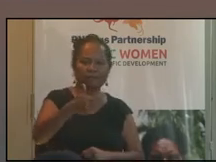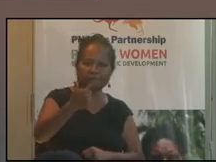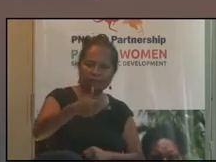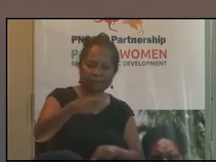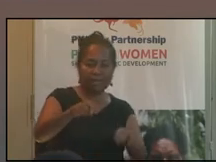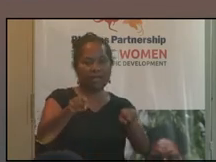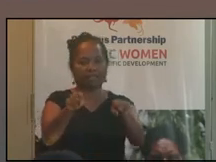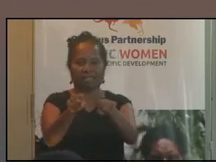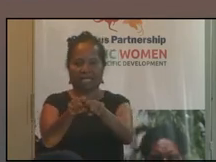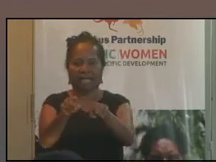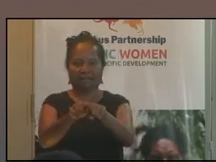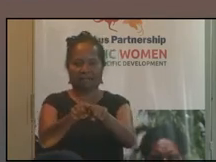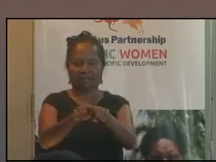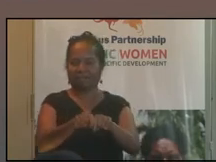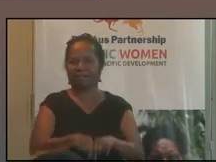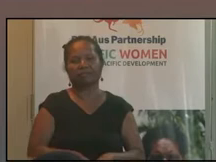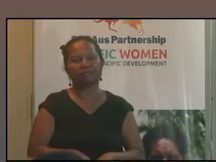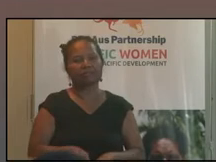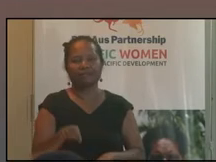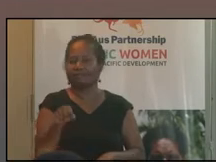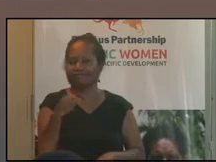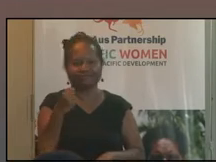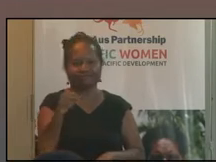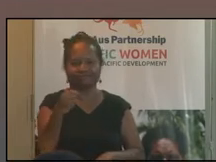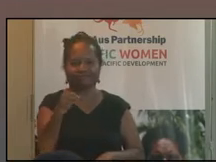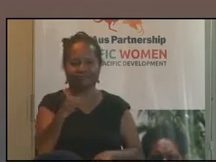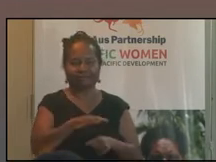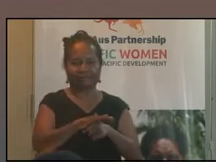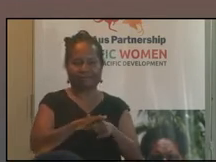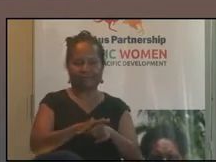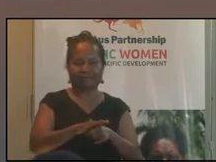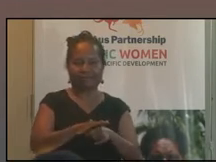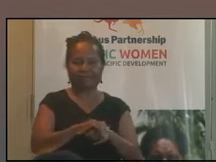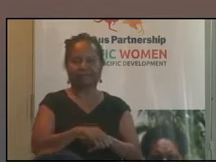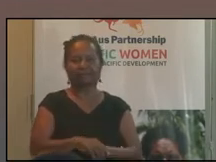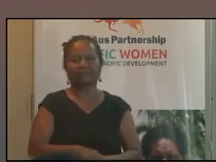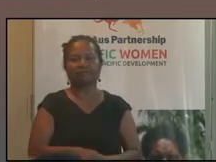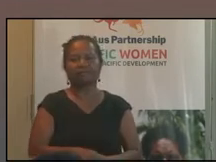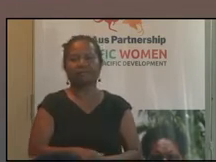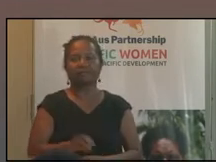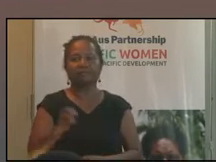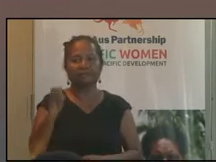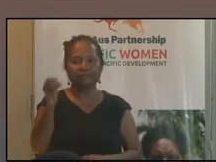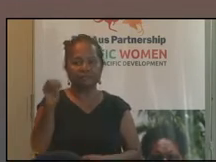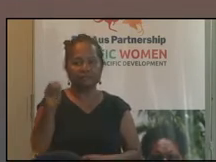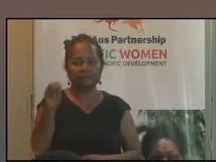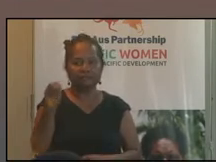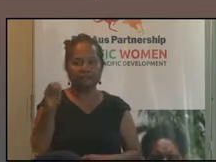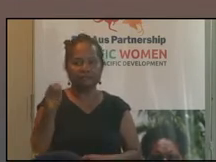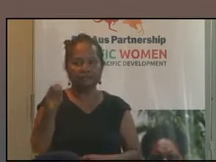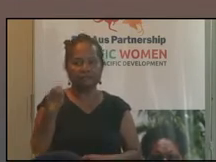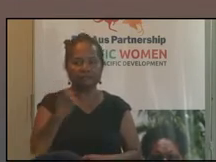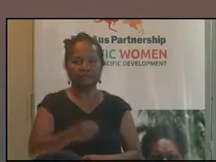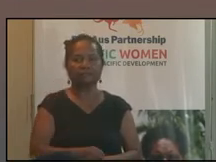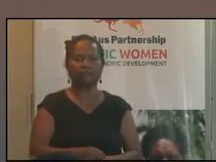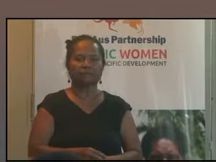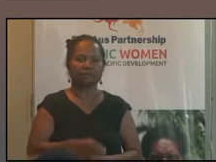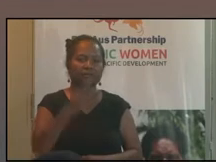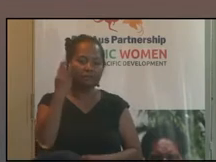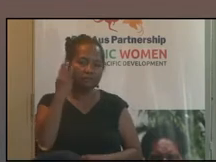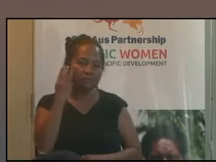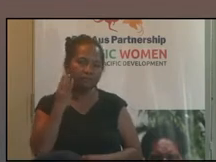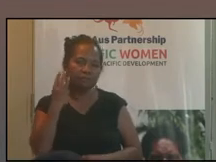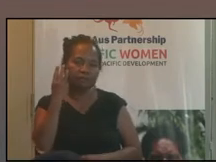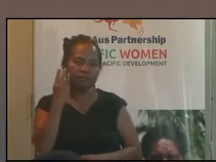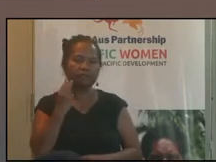and she finished in 18th in the field of 38 candidates. So when women, if we keep saying,